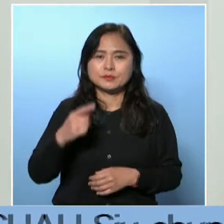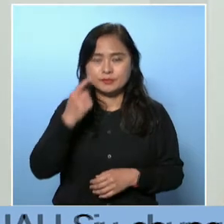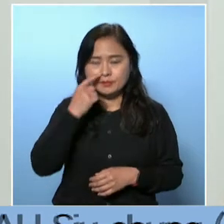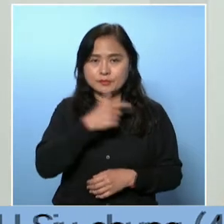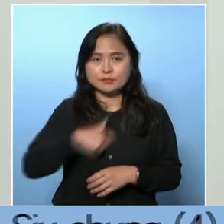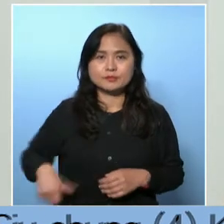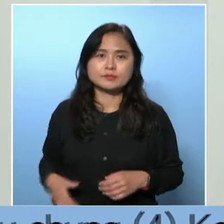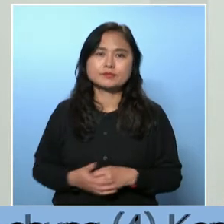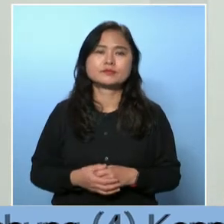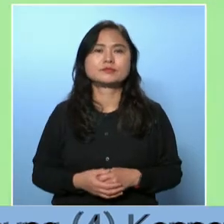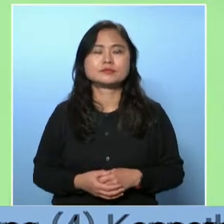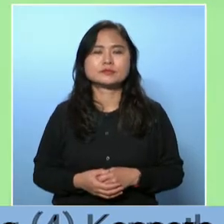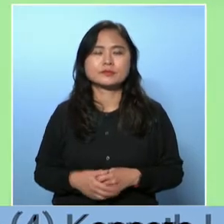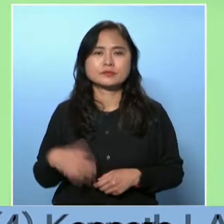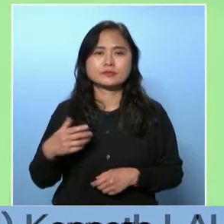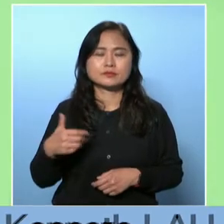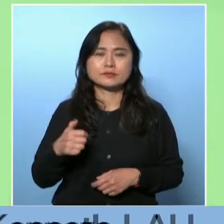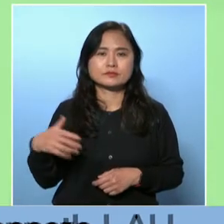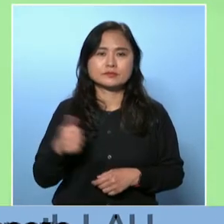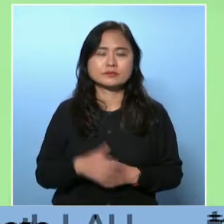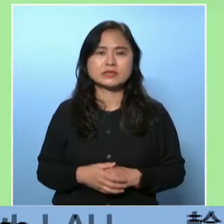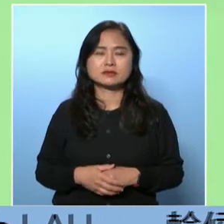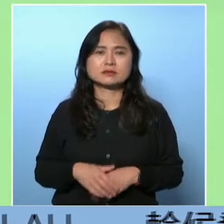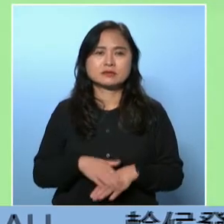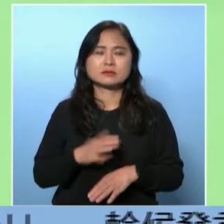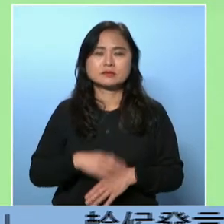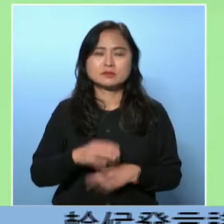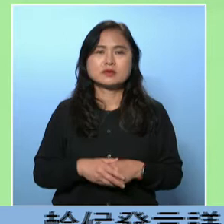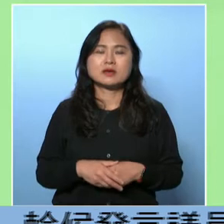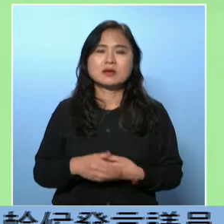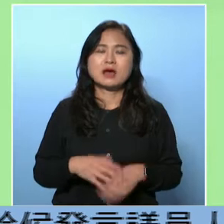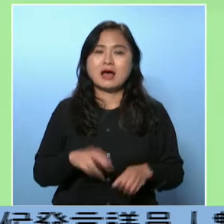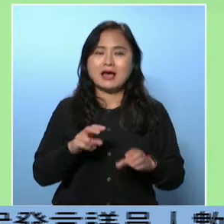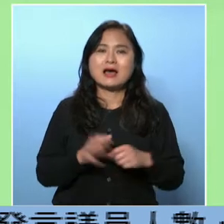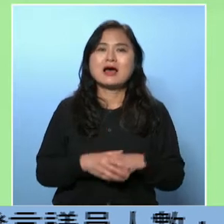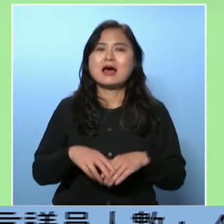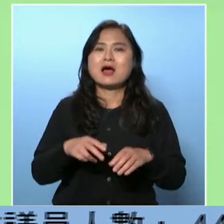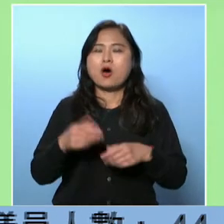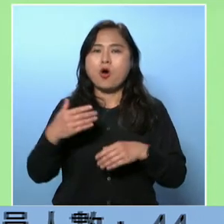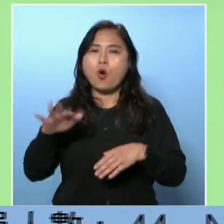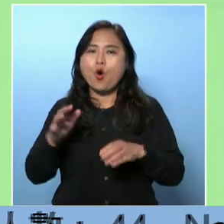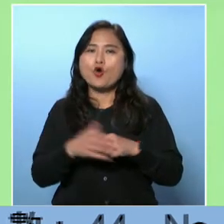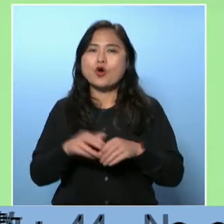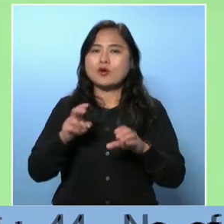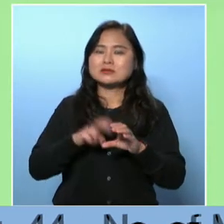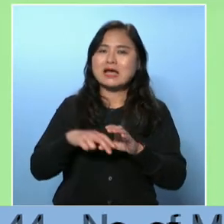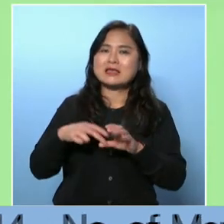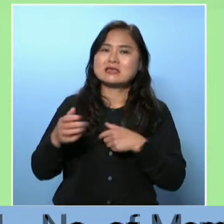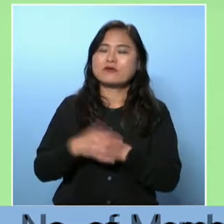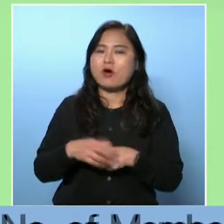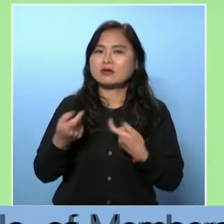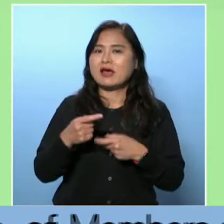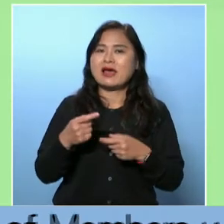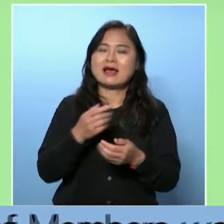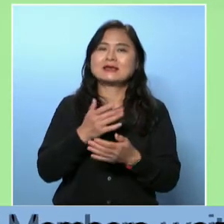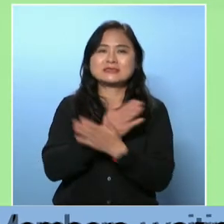as soon as possible. Thank you. Mr. Jimmy, thank you. Madam Deputy, we've just had the Valentine's